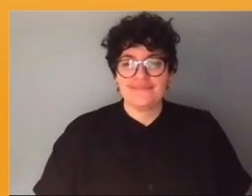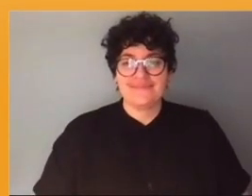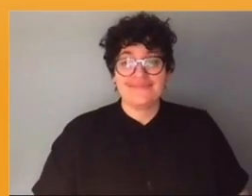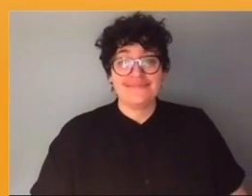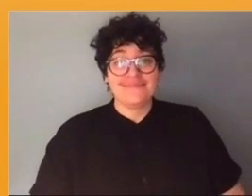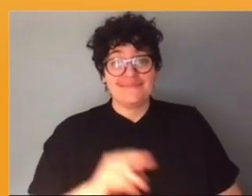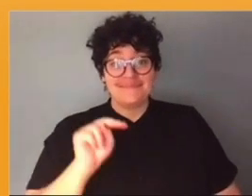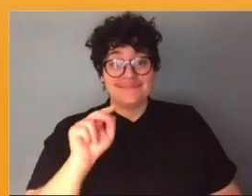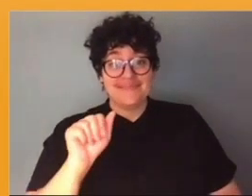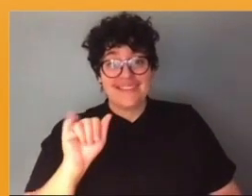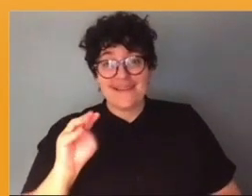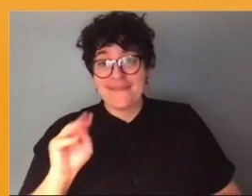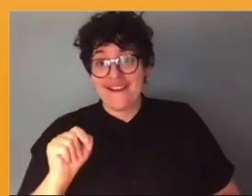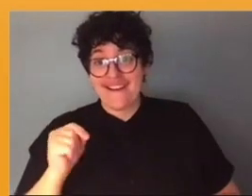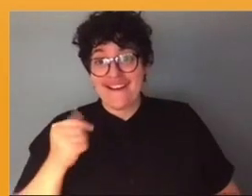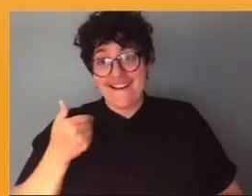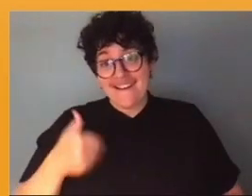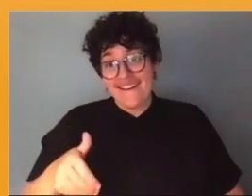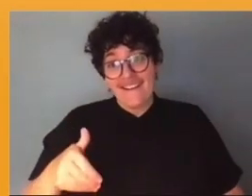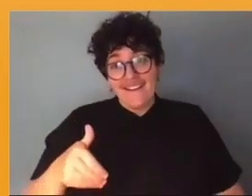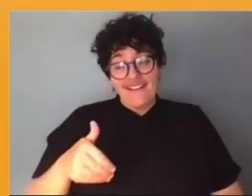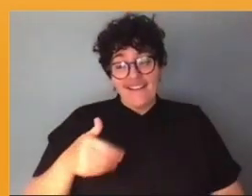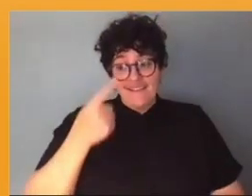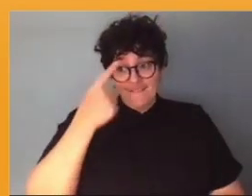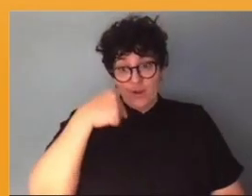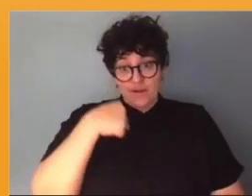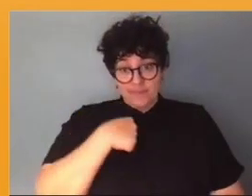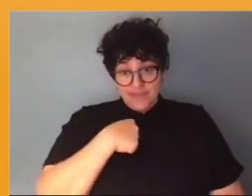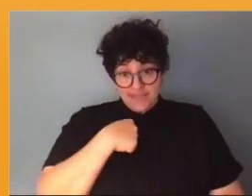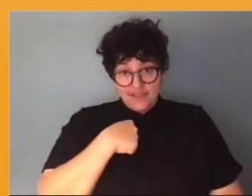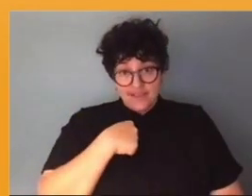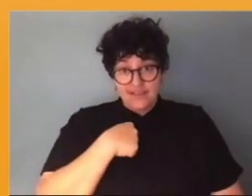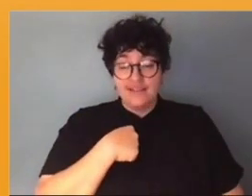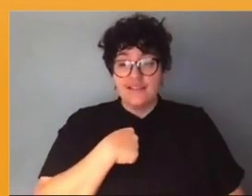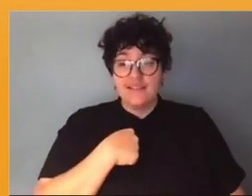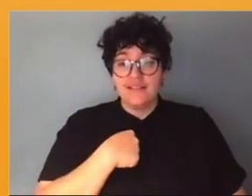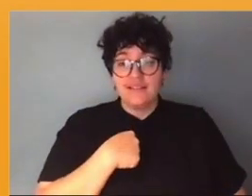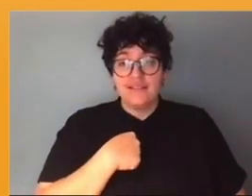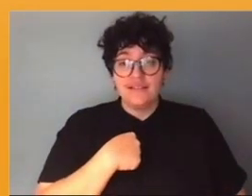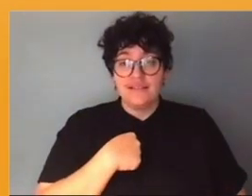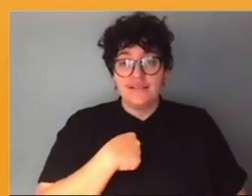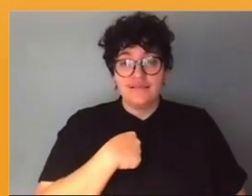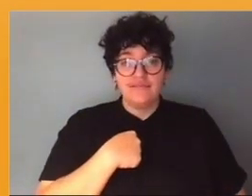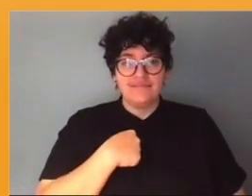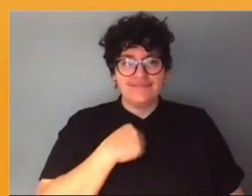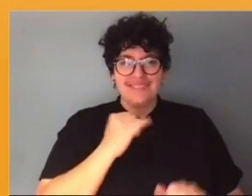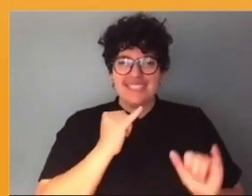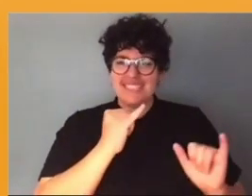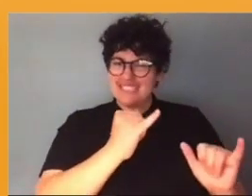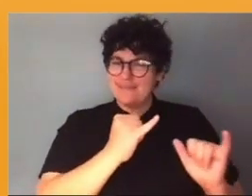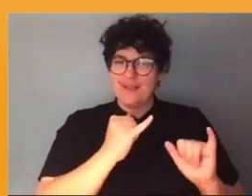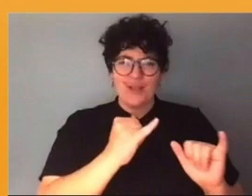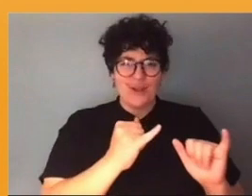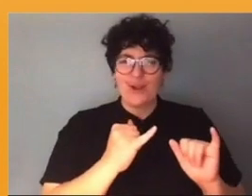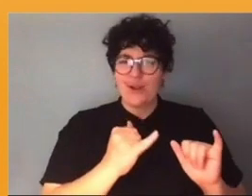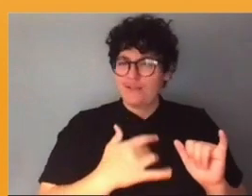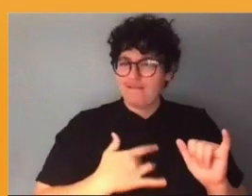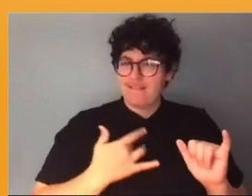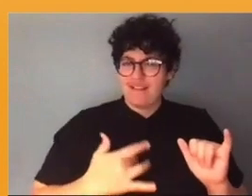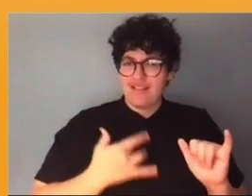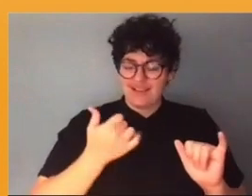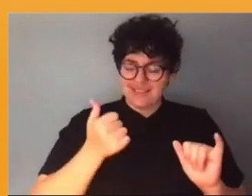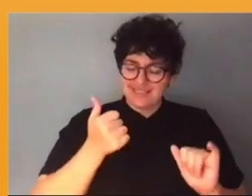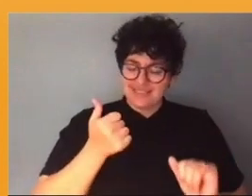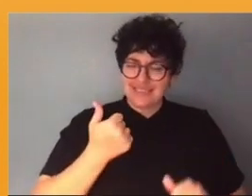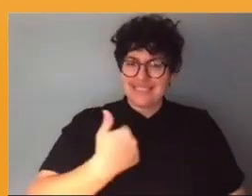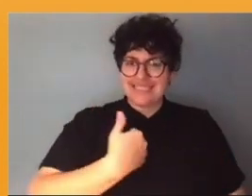So I think for me, I echo a lot of what Mari said about self-respect. I think that it's